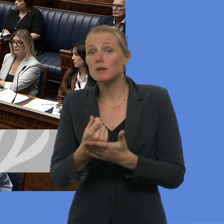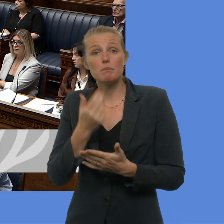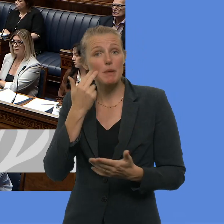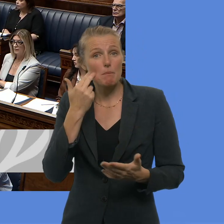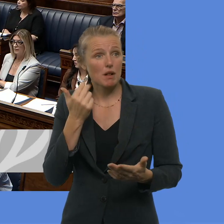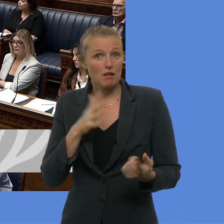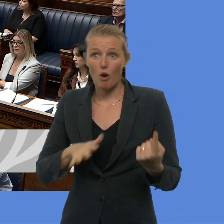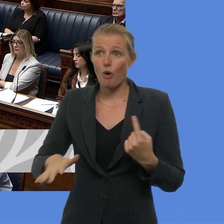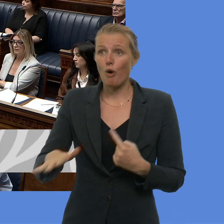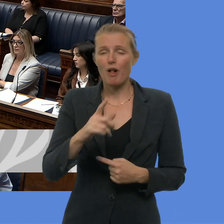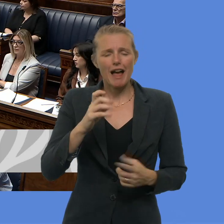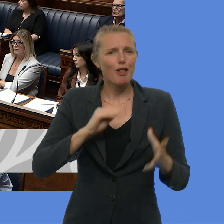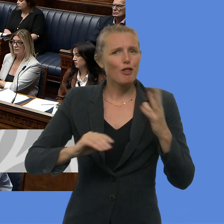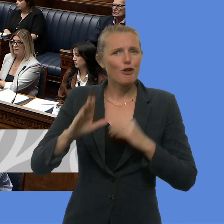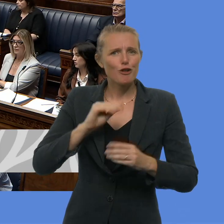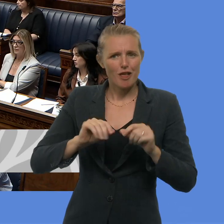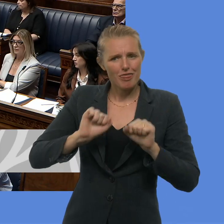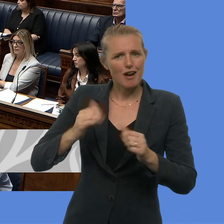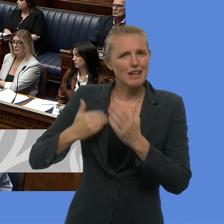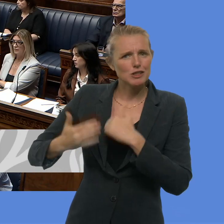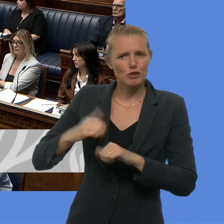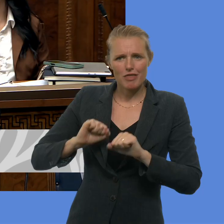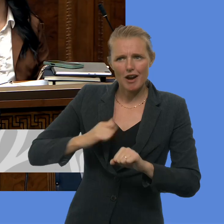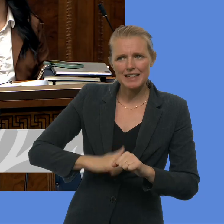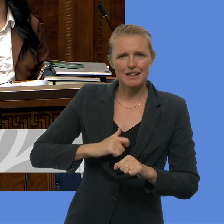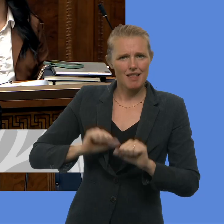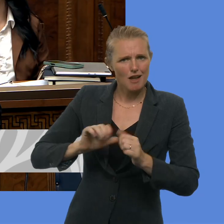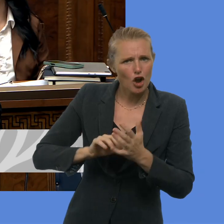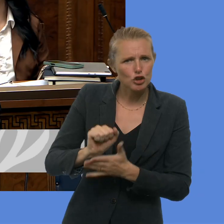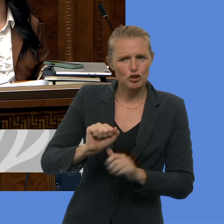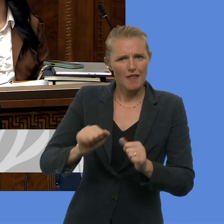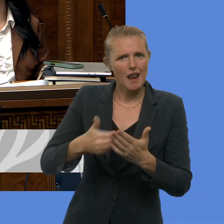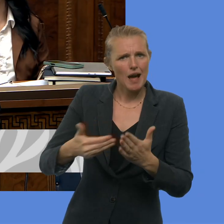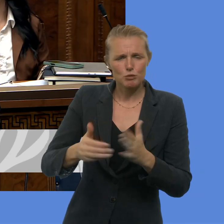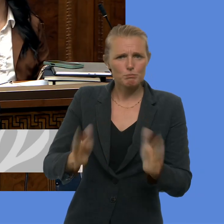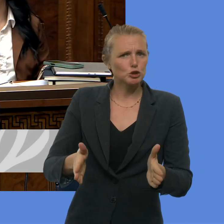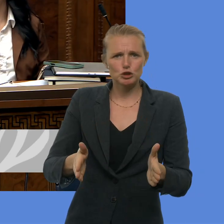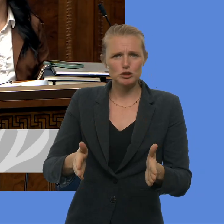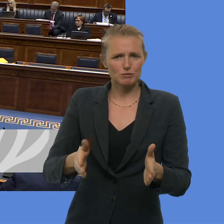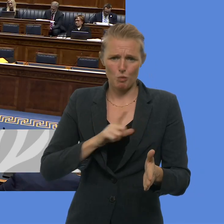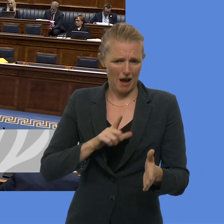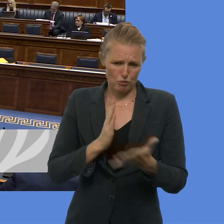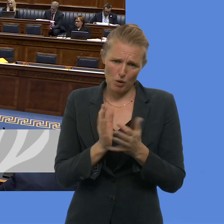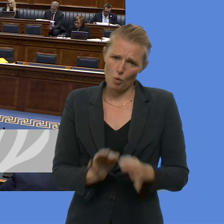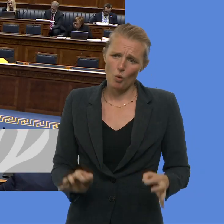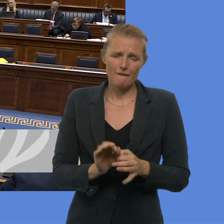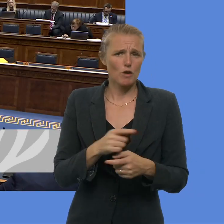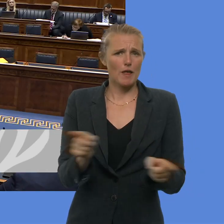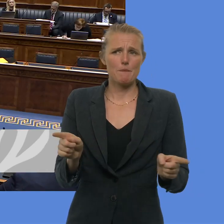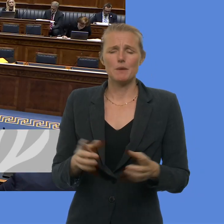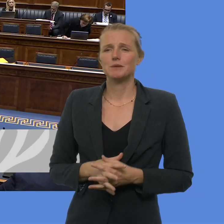across to learn and engage with their history, with their identity, with their culture, with their language, and the things that are important to them.